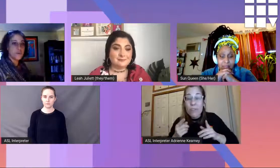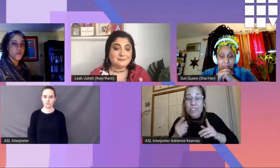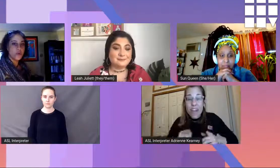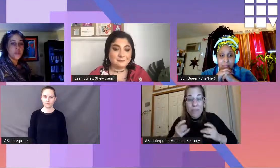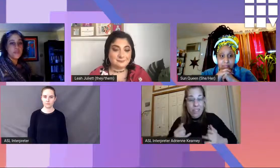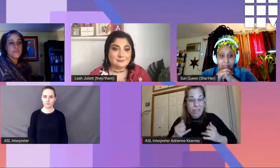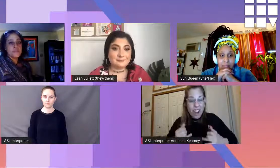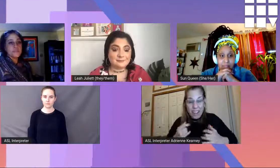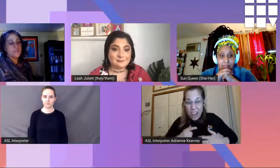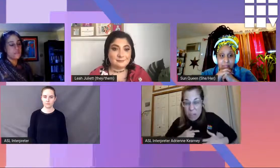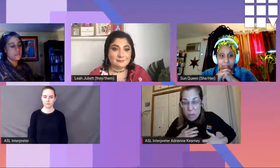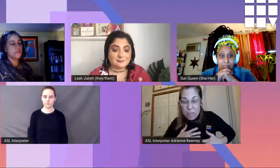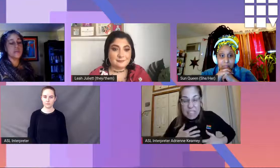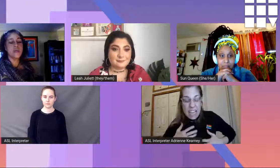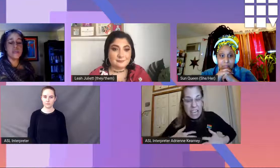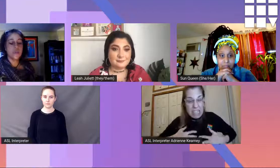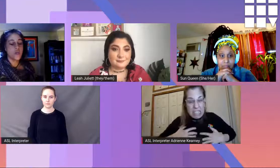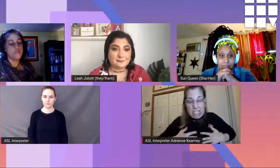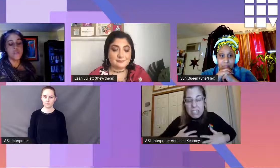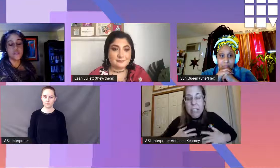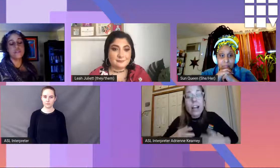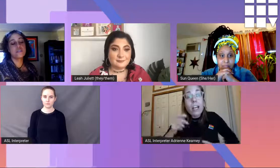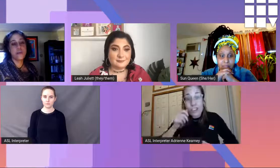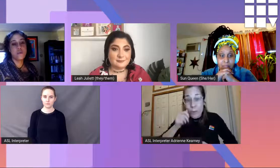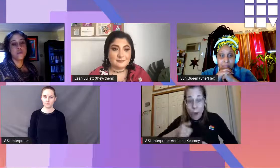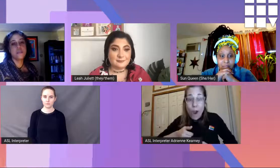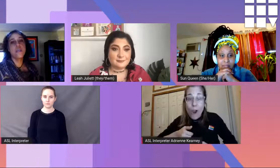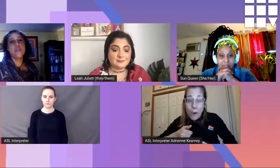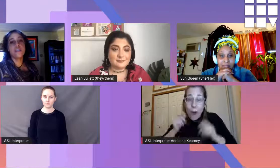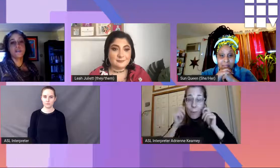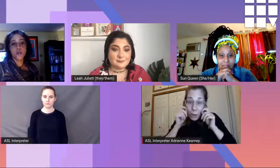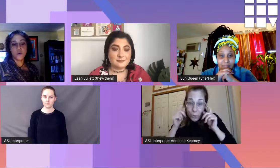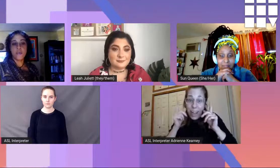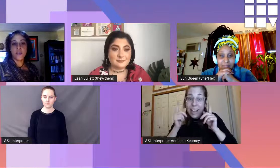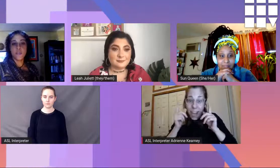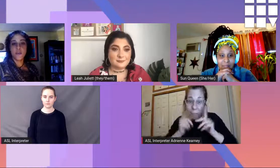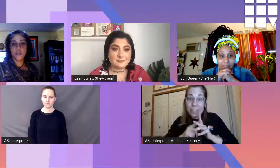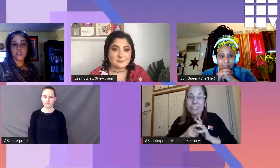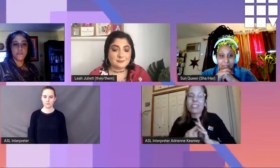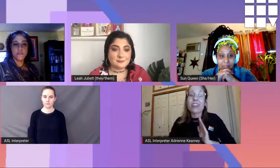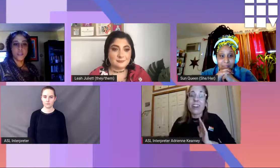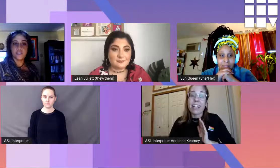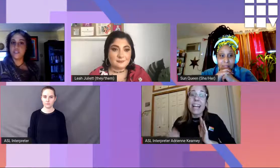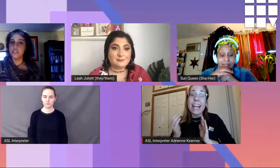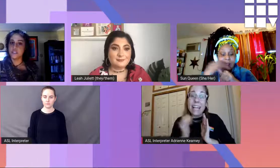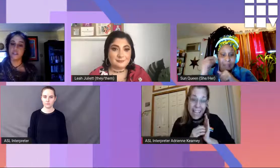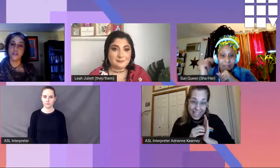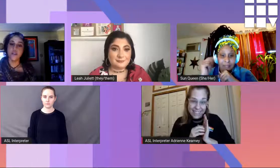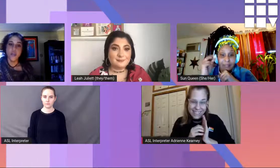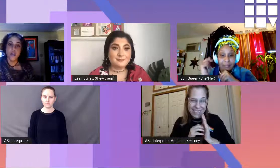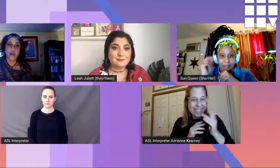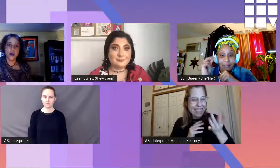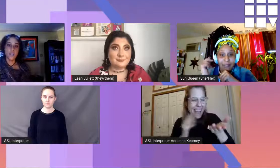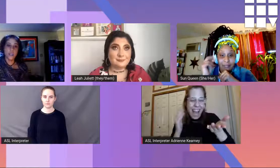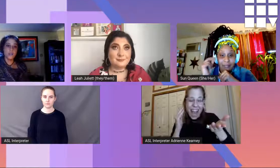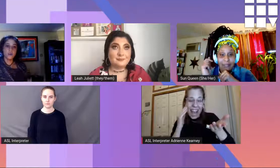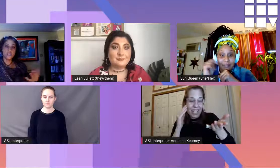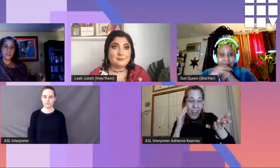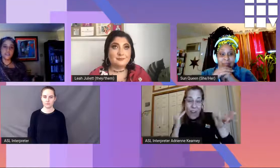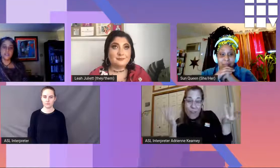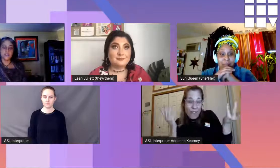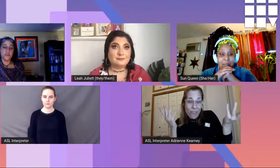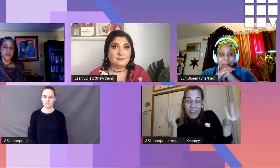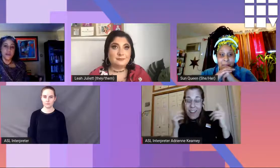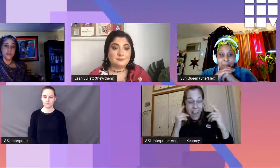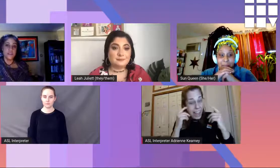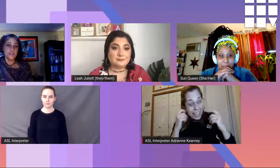this anymore, I can cry for the next 6 hours, and tomorrow I'll be out there again. It's here. And I'm going